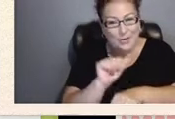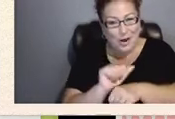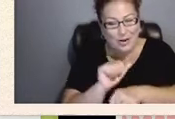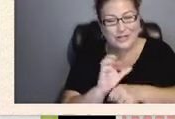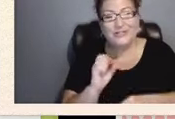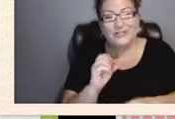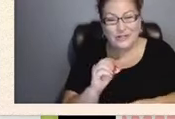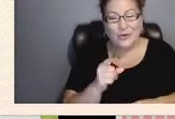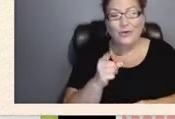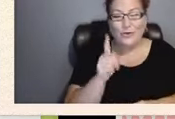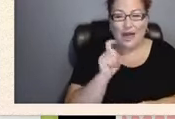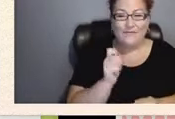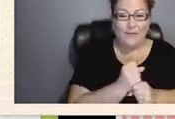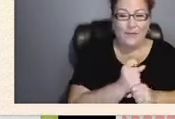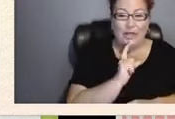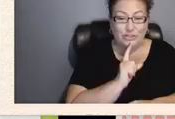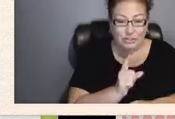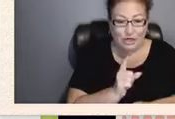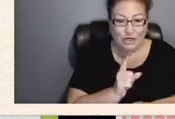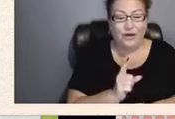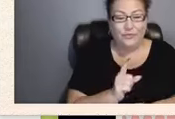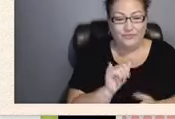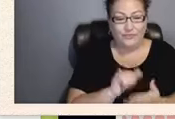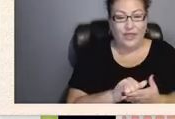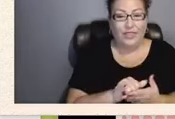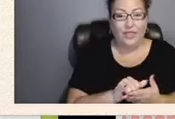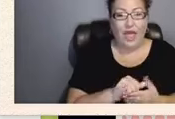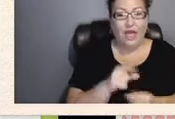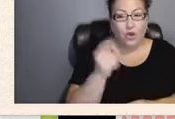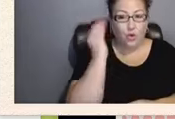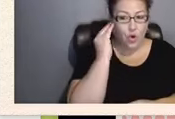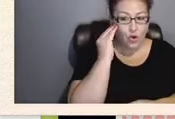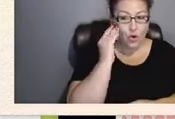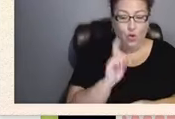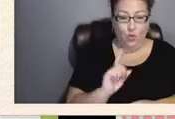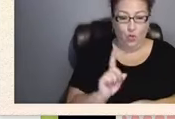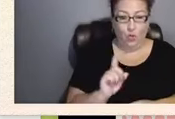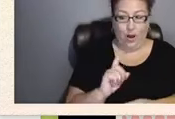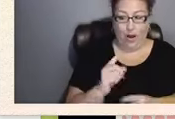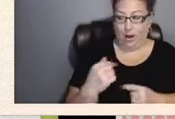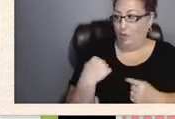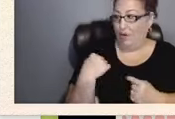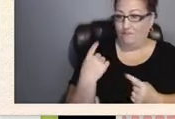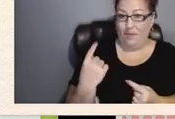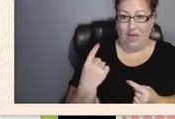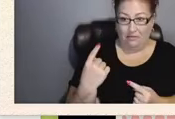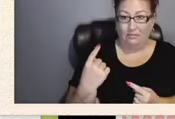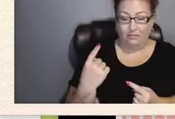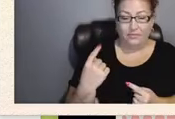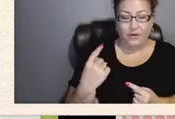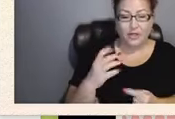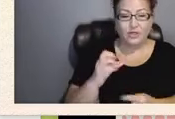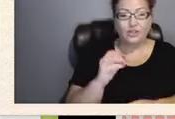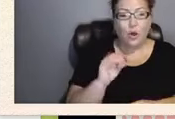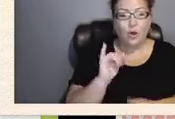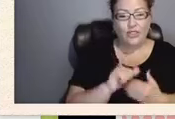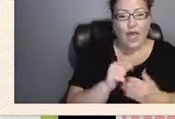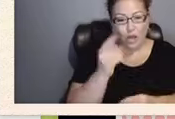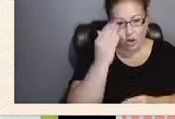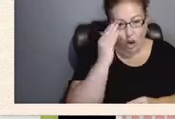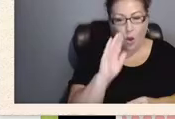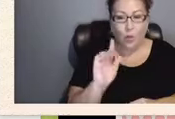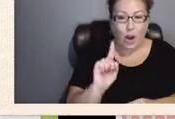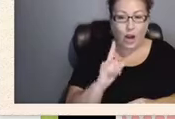make sure that you know where you've been so that you can know where you're